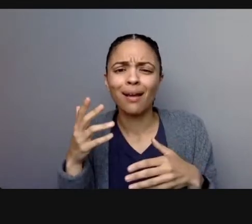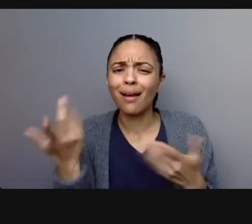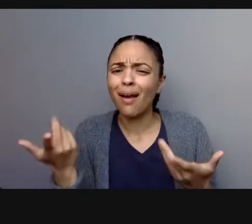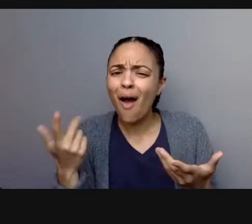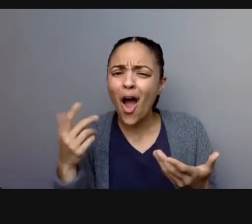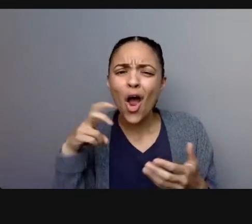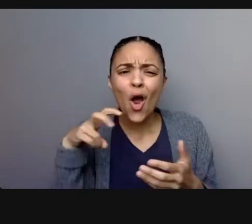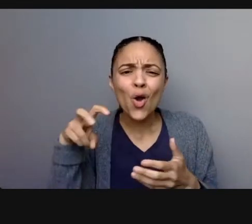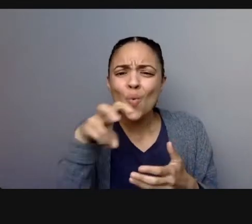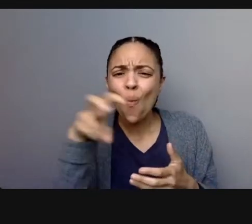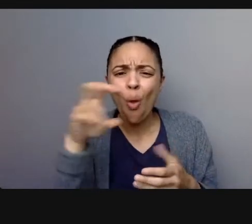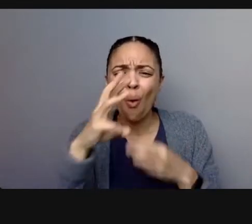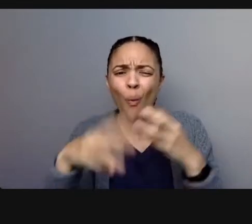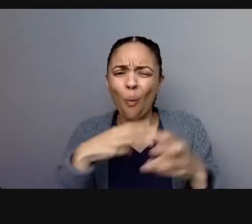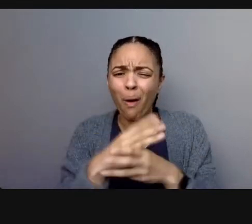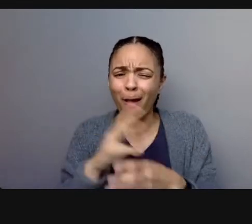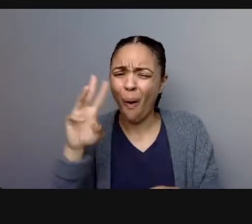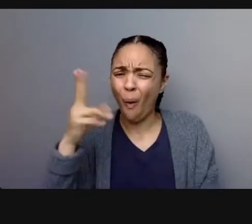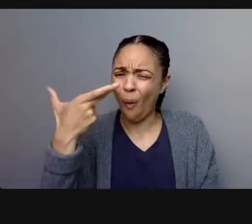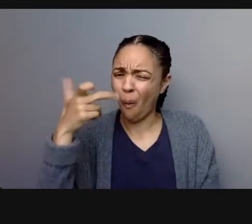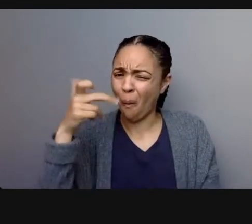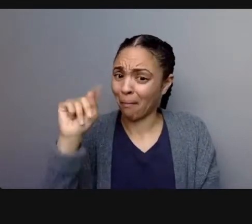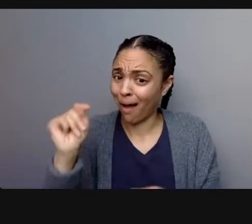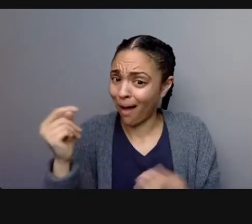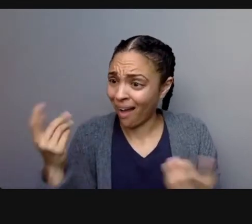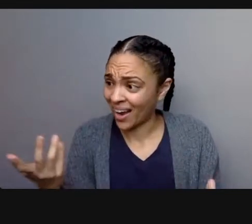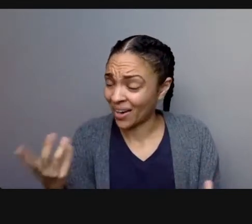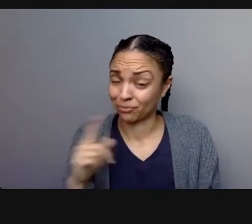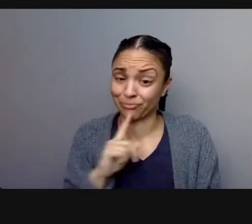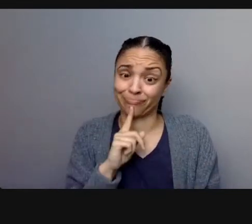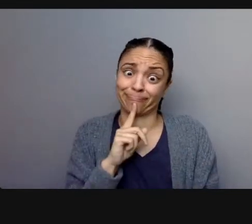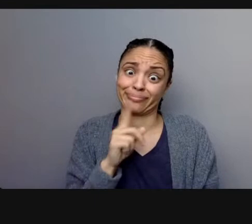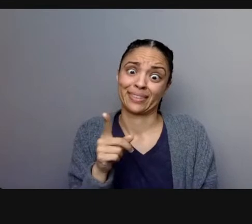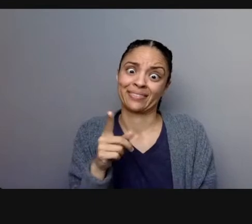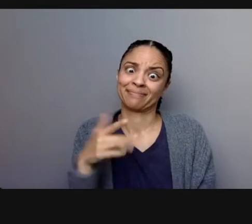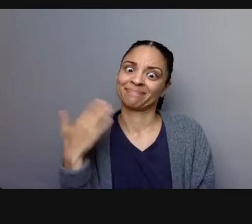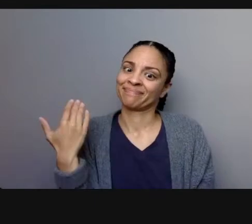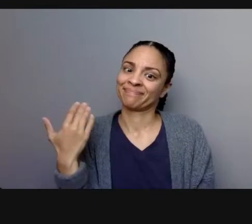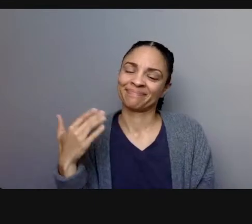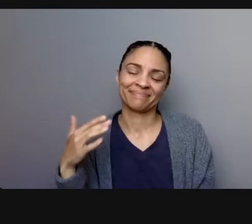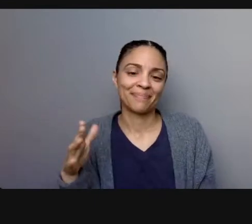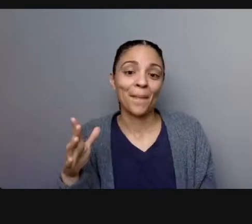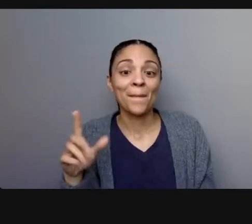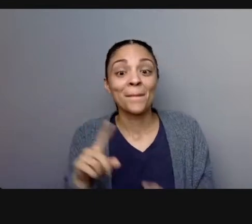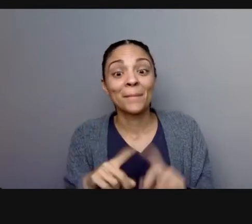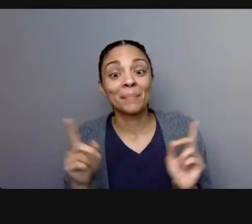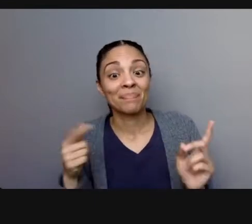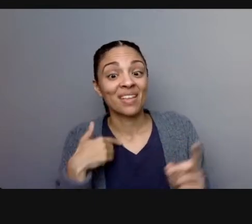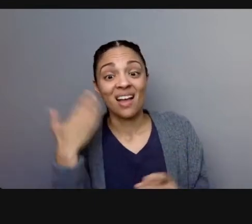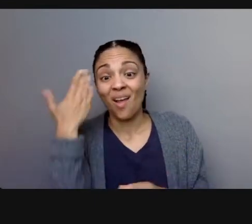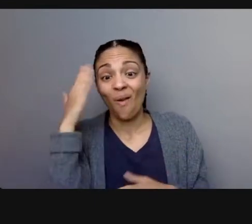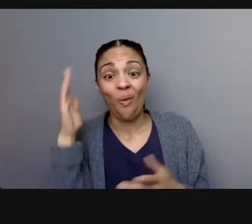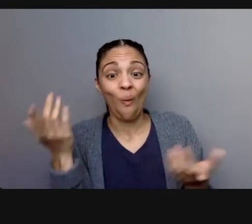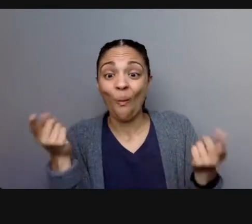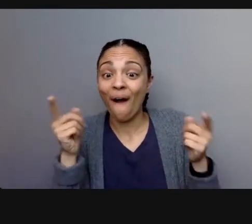But yo, I don't know who whispered in that man's ear because we ended up touring the world, man. And he would say